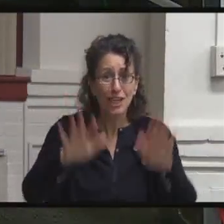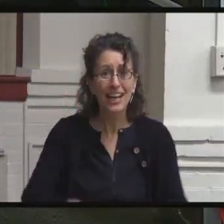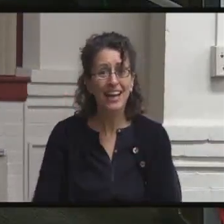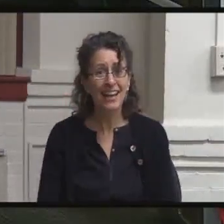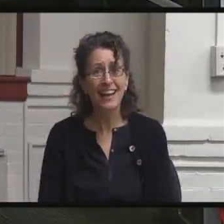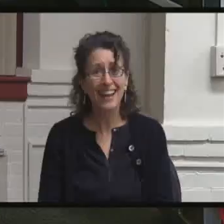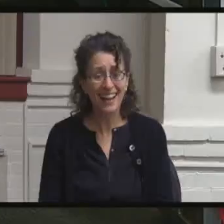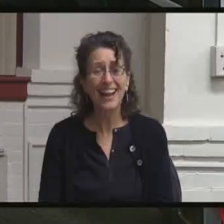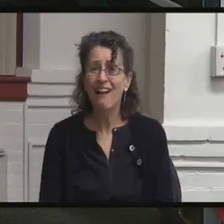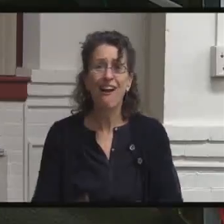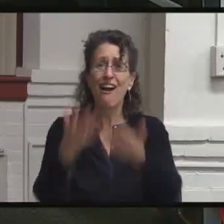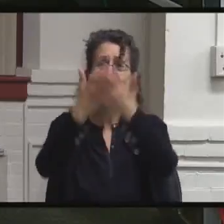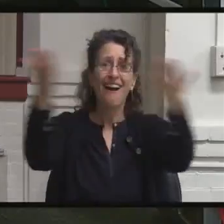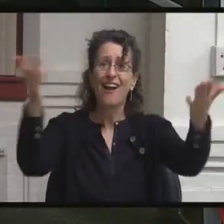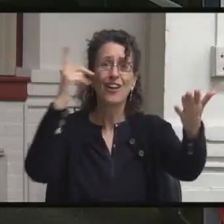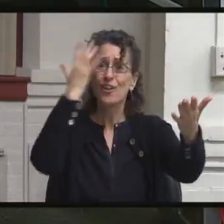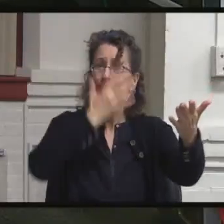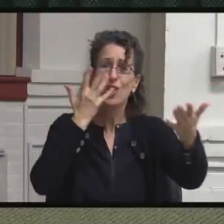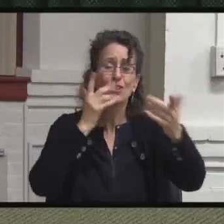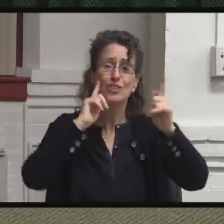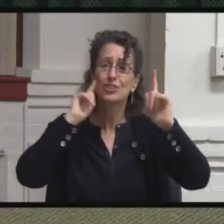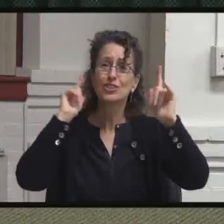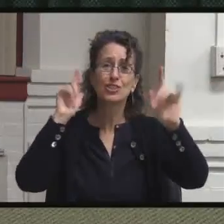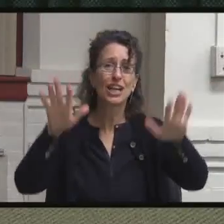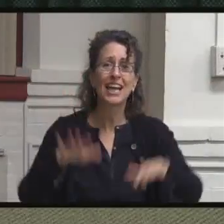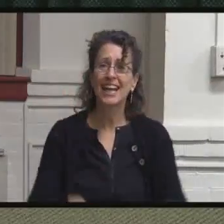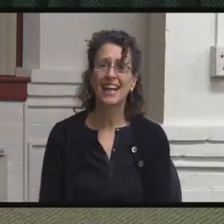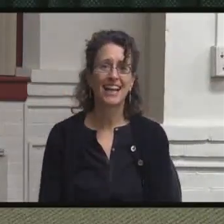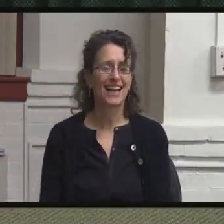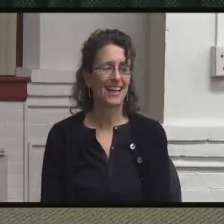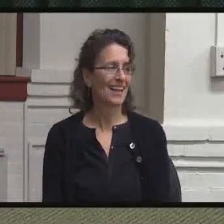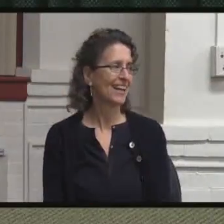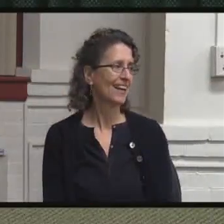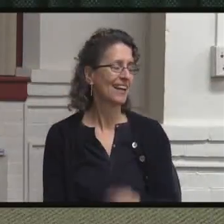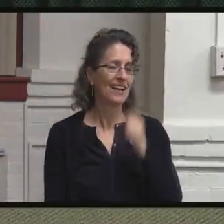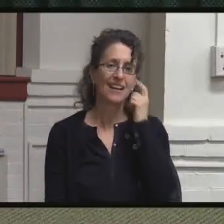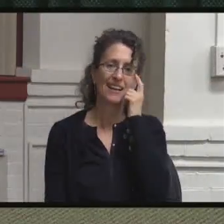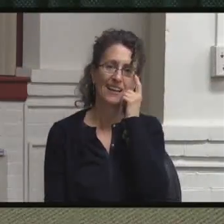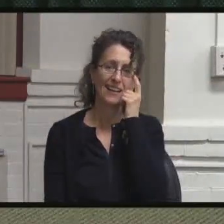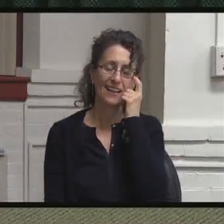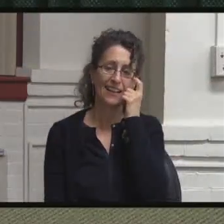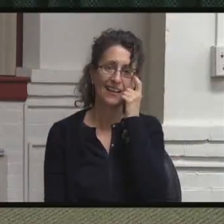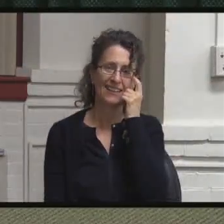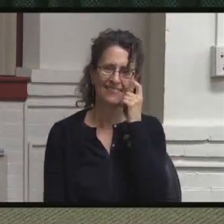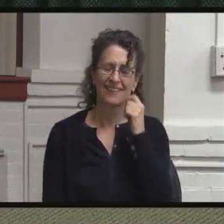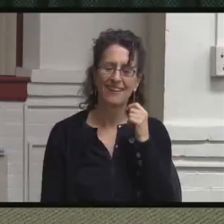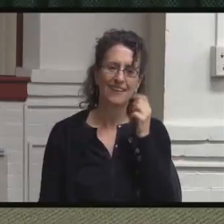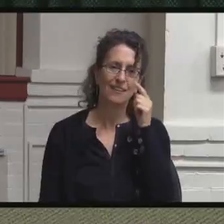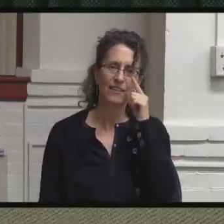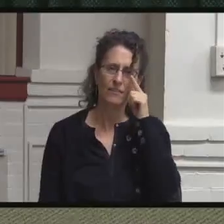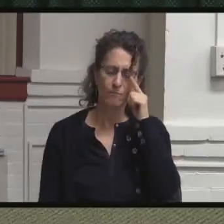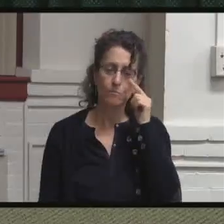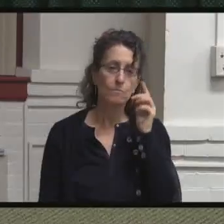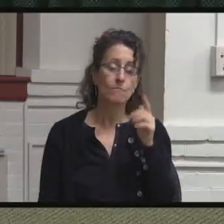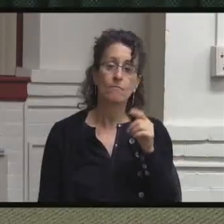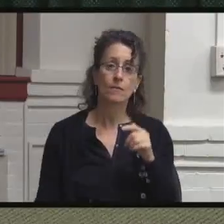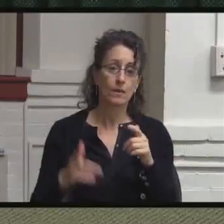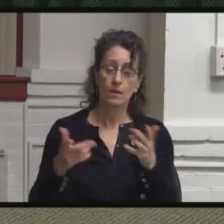you. Good-looking group. We should take a look. Well, I'm glad to see that the numbers came